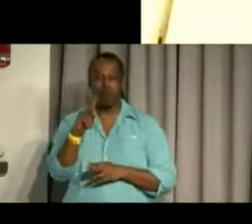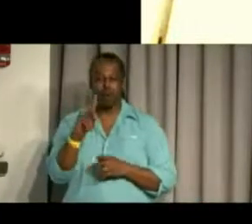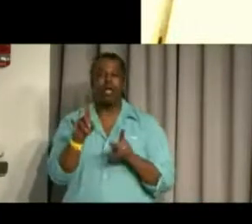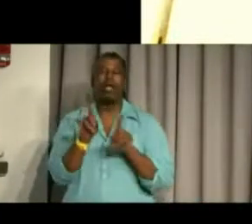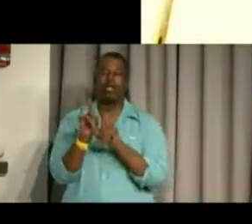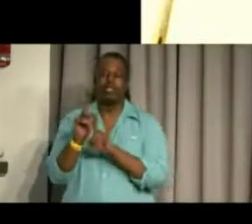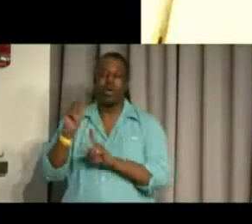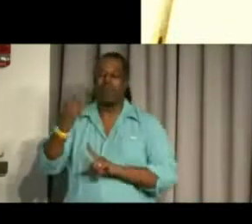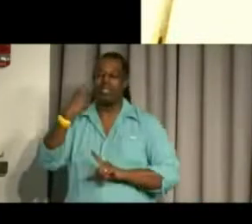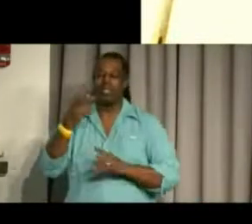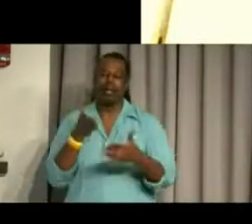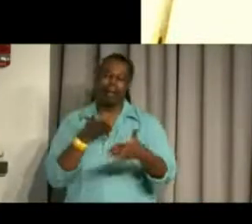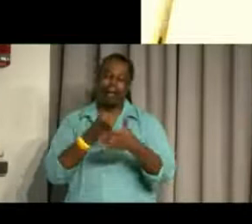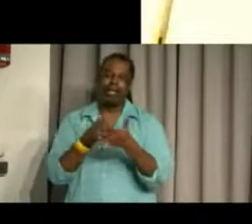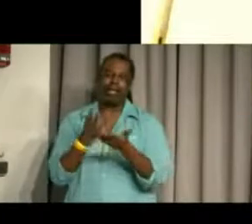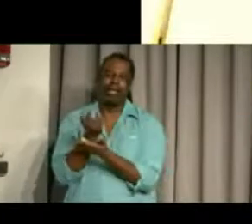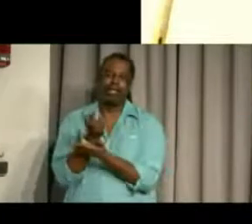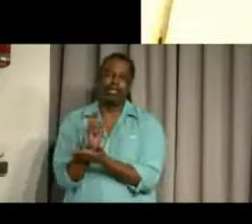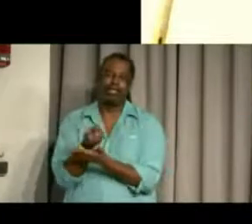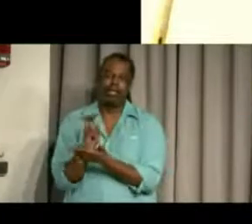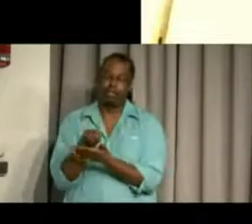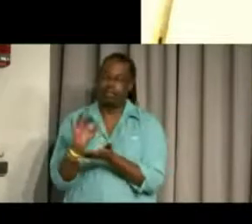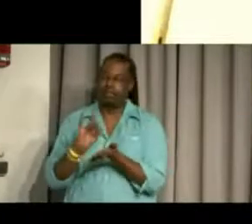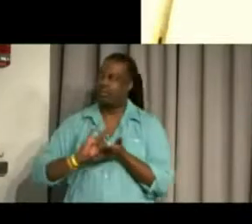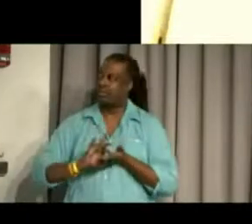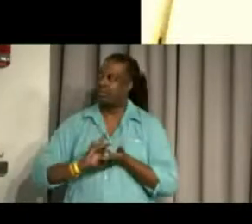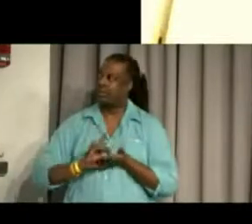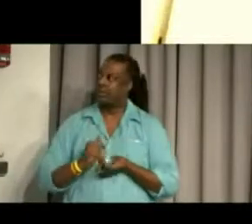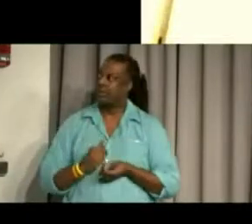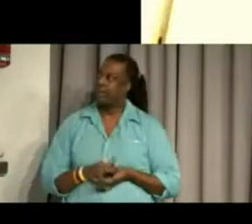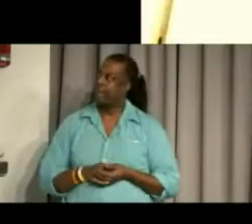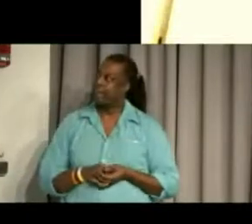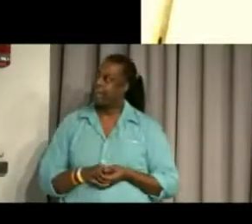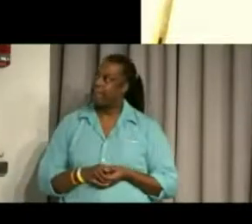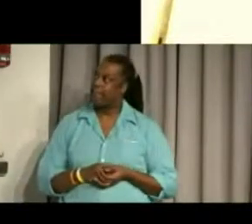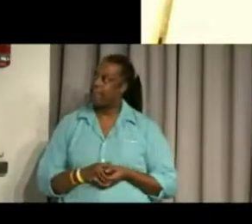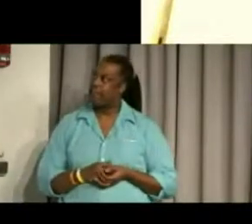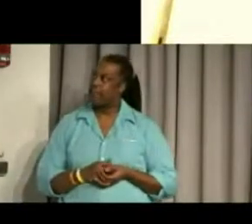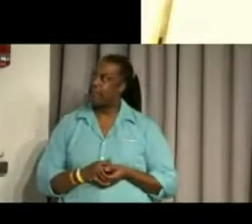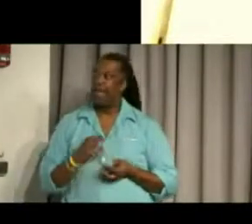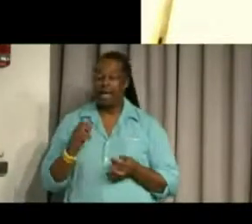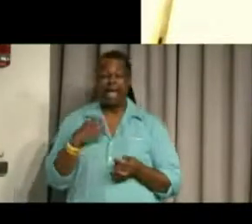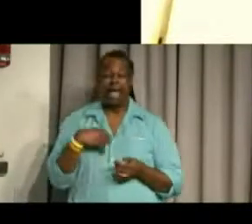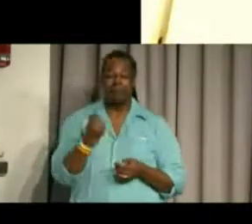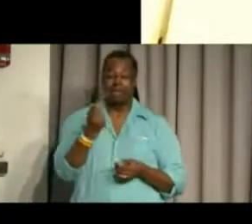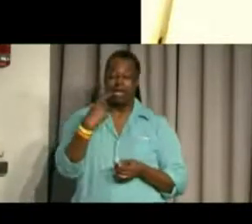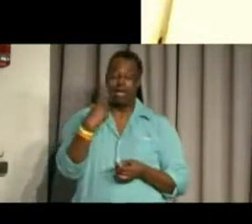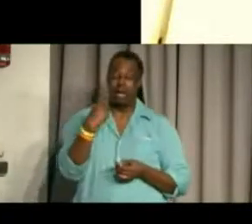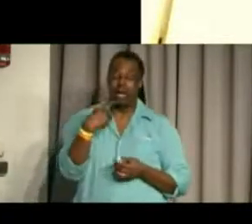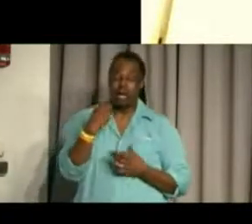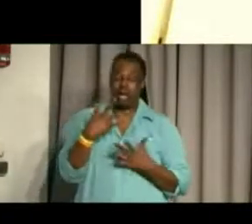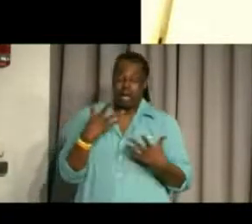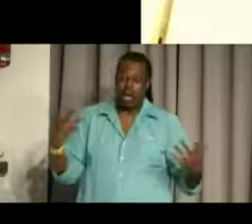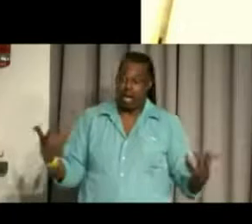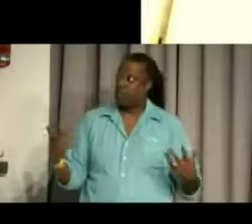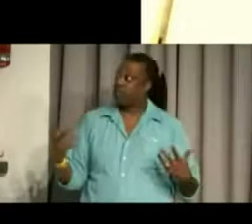anti-seizure medications. And, I have to take a lot of pills that I didn't have to